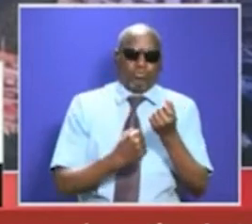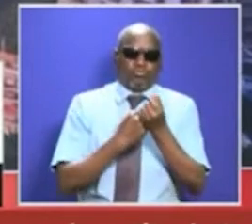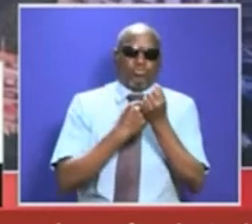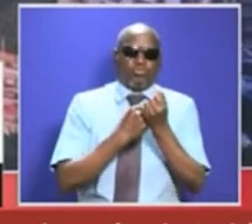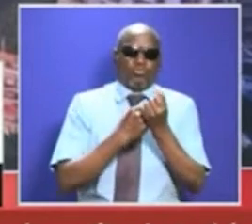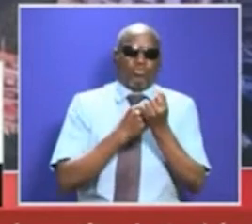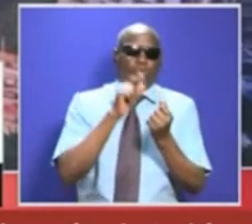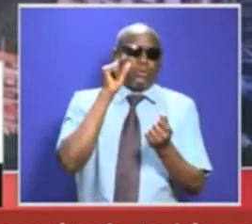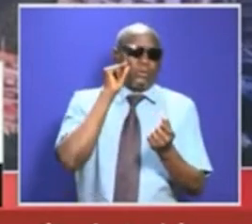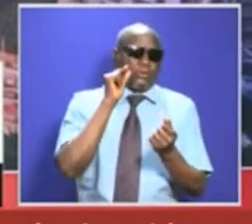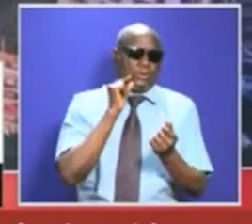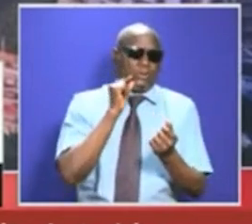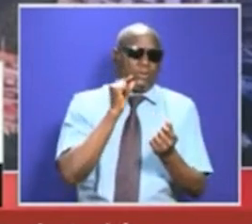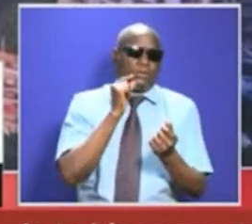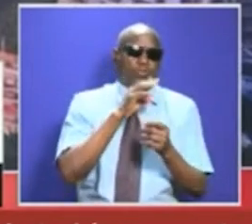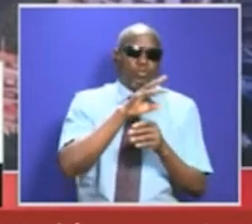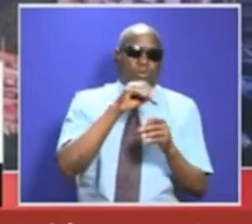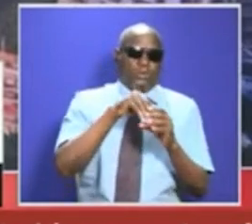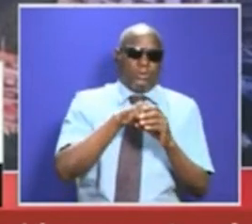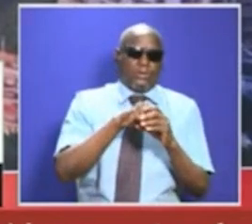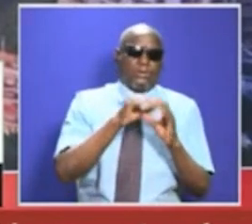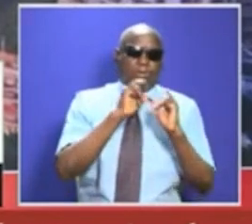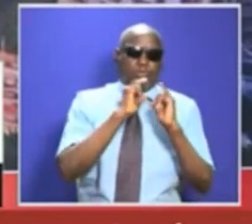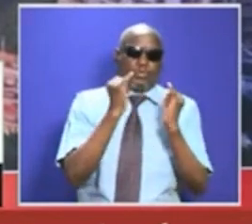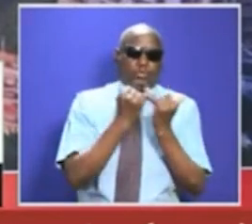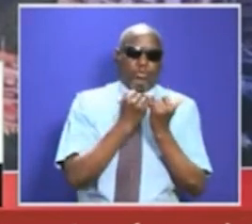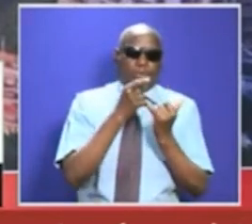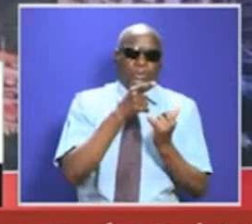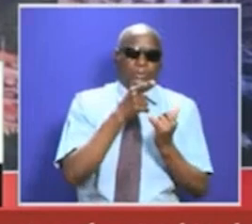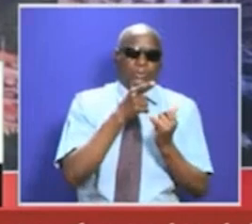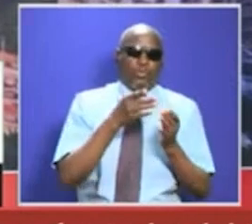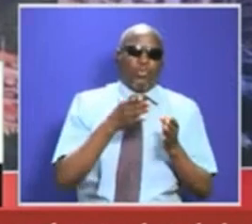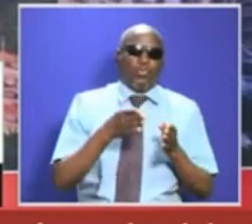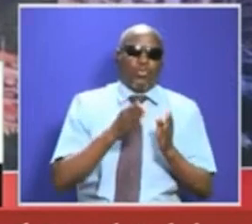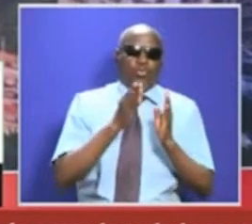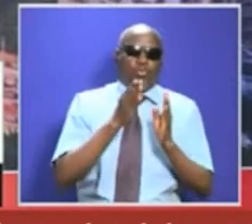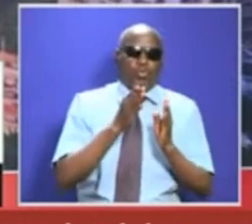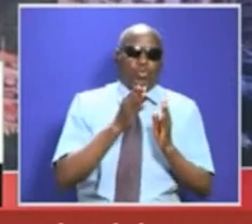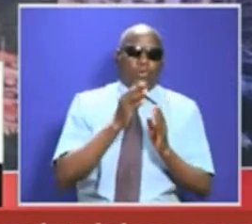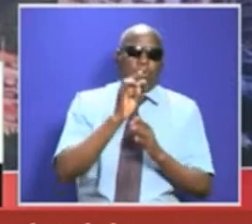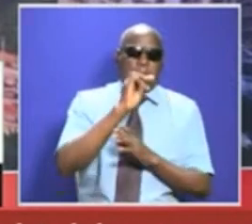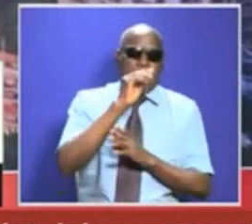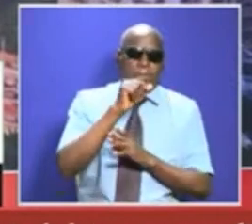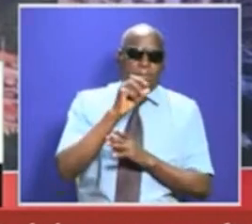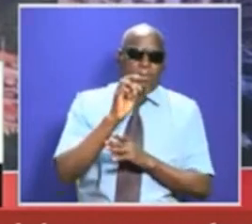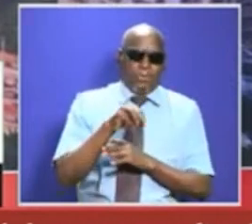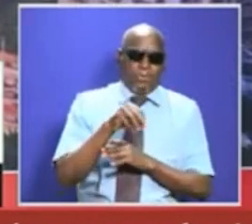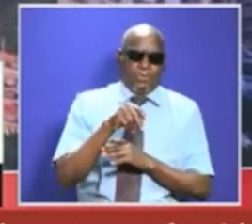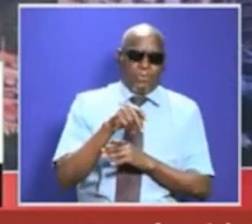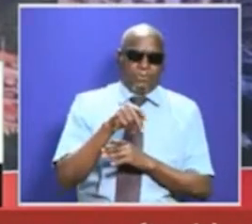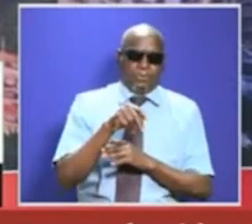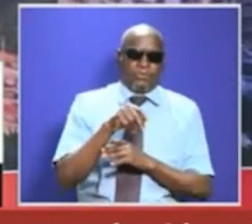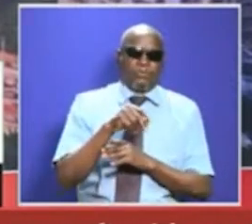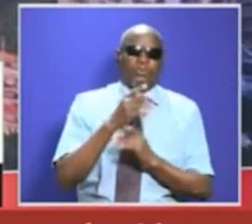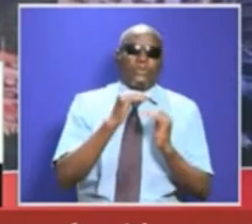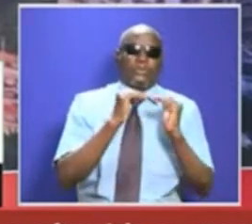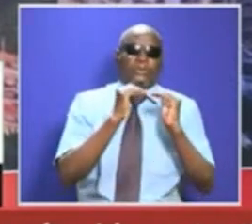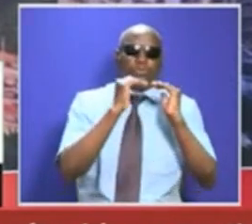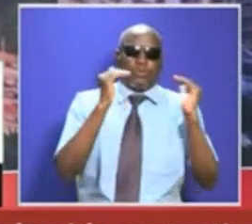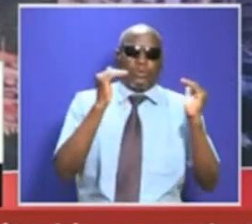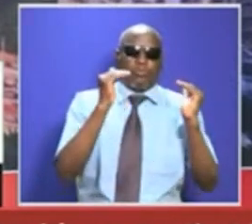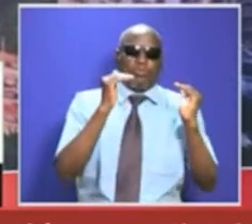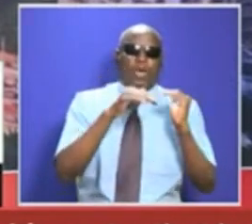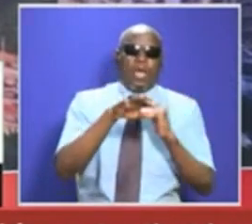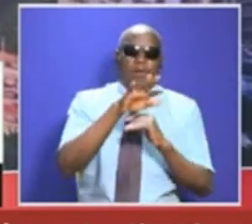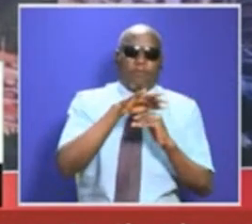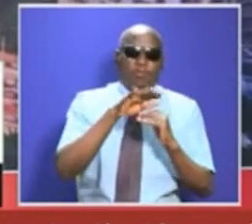within institutions. The strategic direction is a roadmap of strategies and initiatives to create safe, equitable and inclusive environments